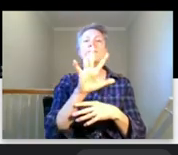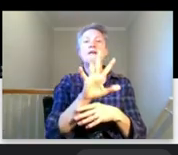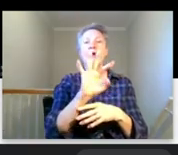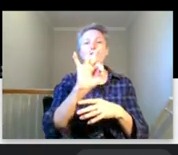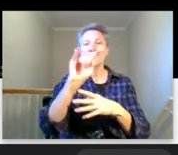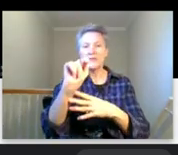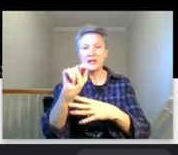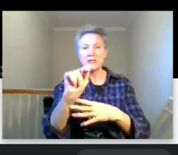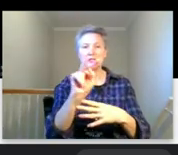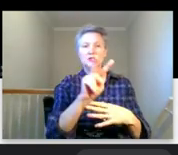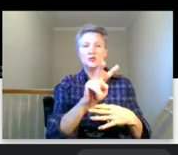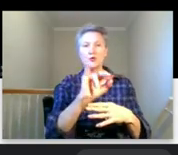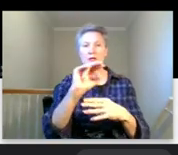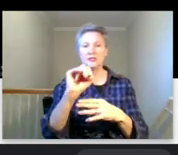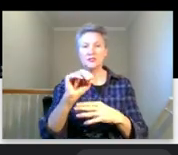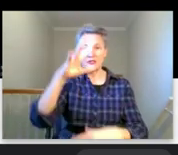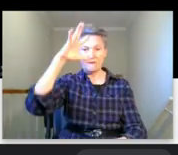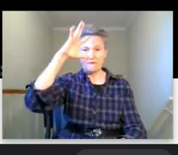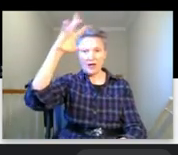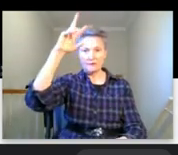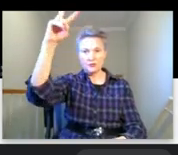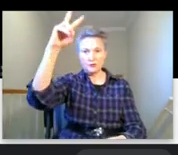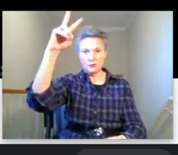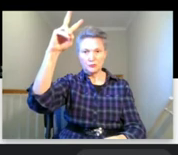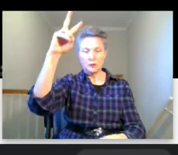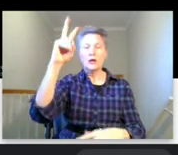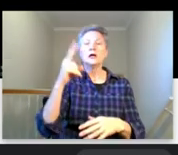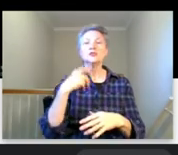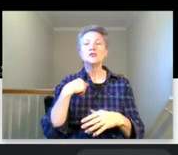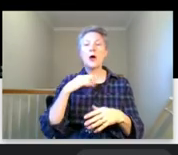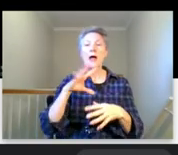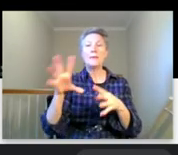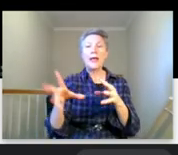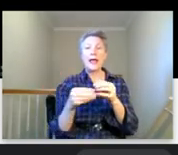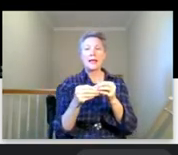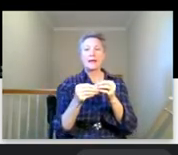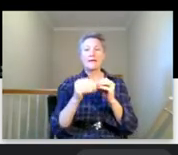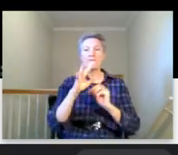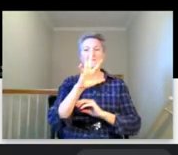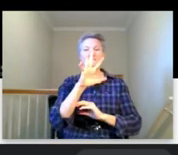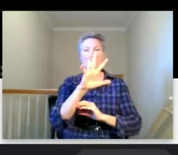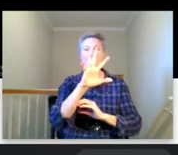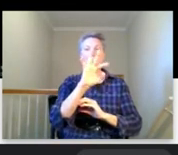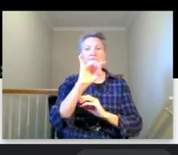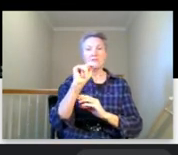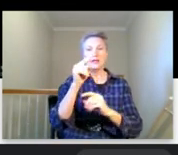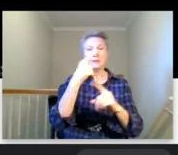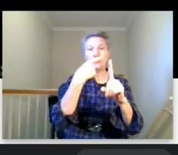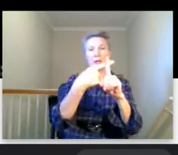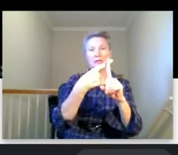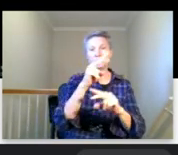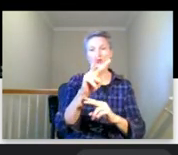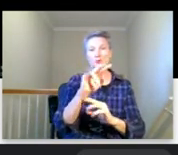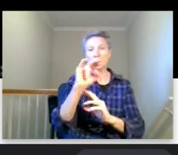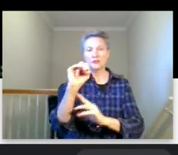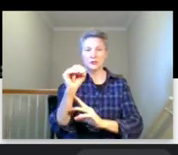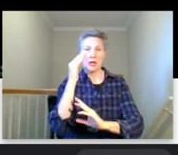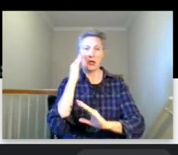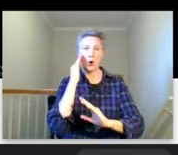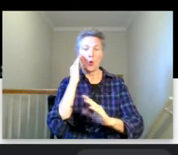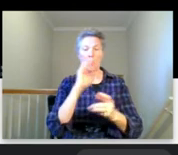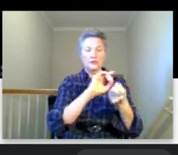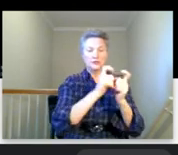might do that is I would think, all right, well, I'm adding 5 feet plus 2 inches. I know that I can convert